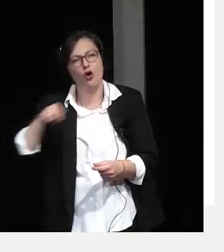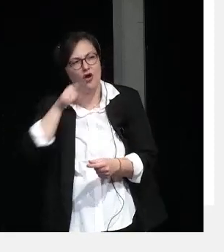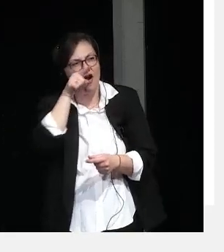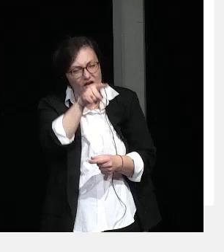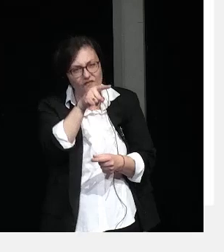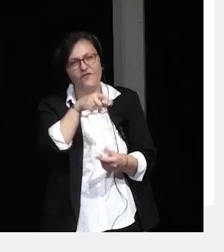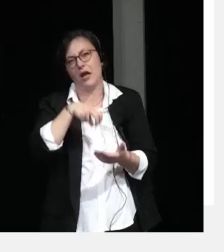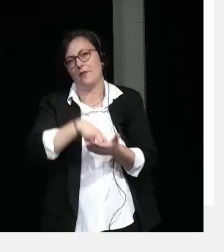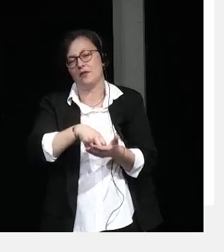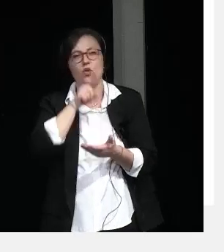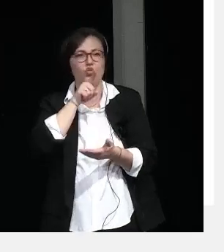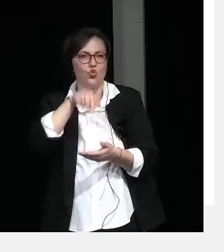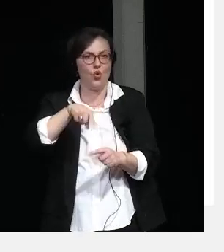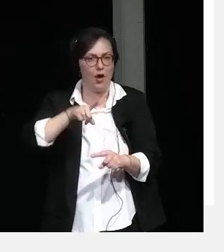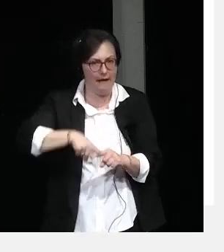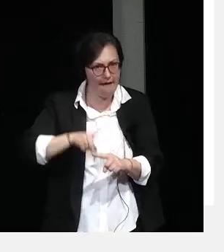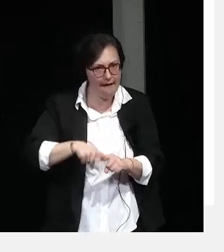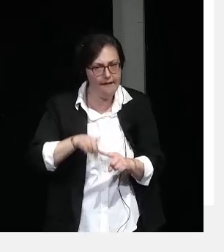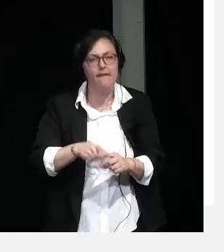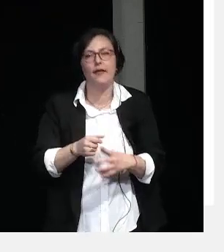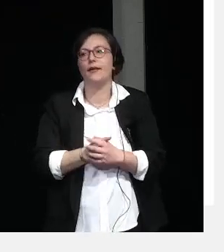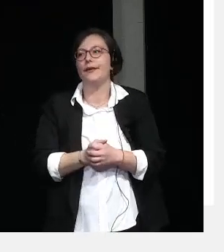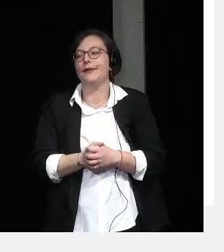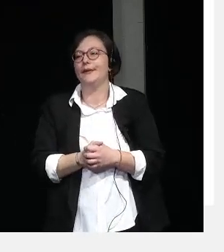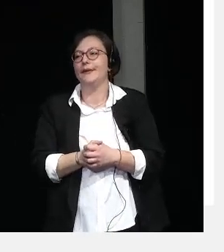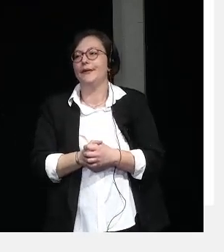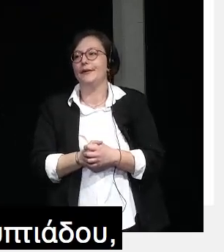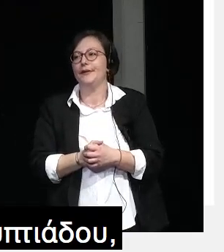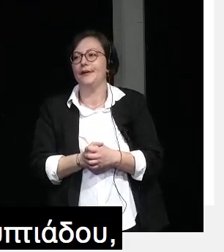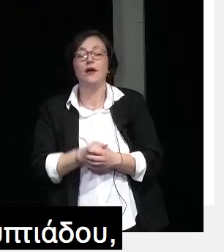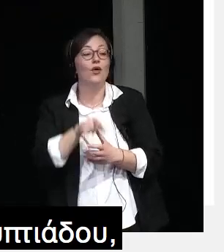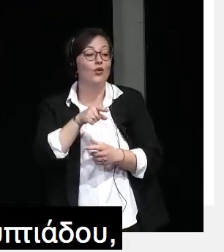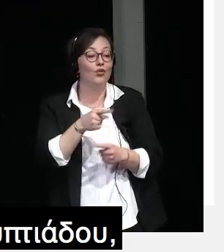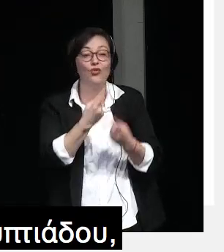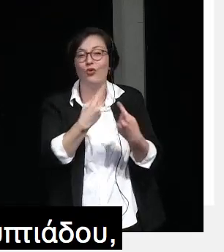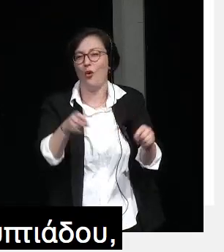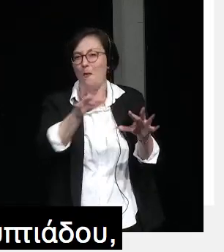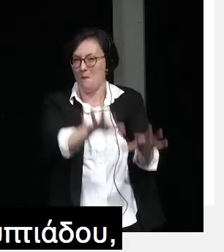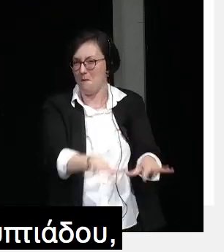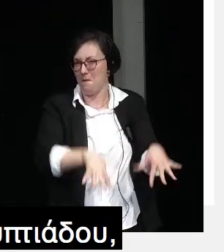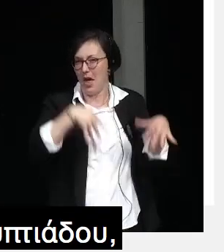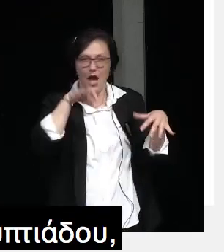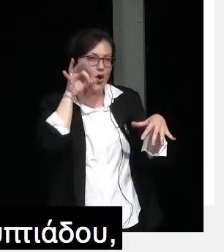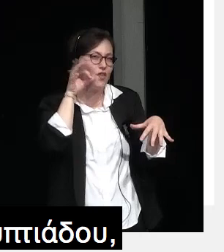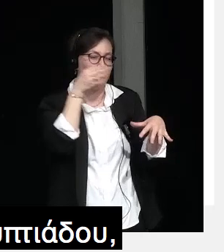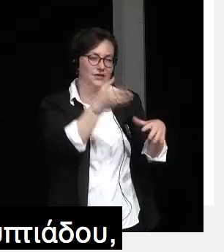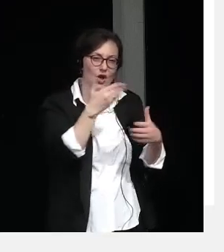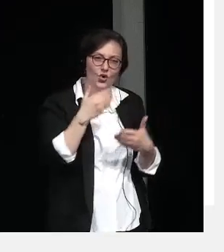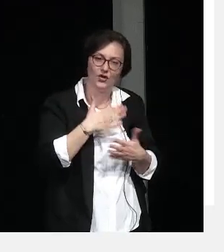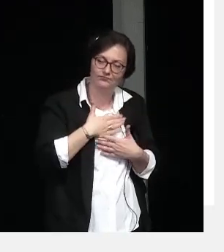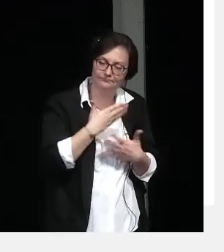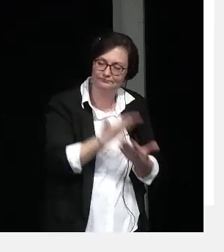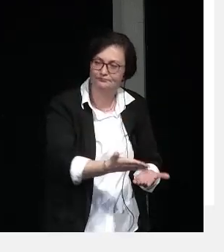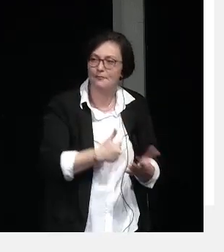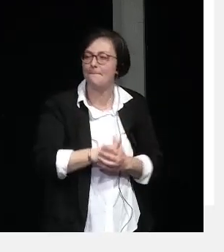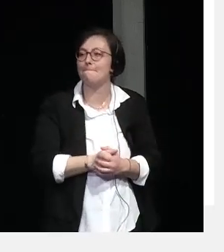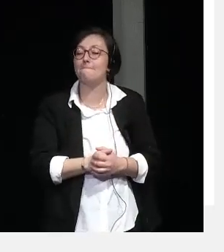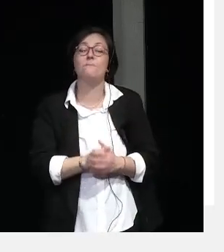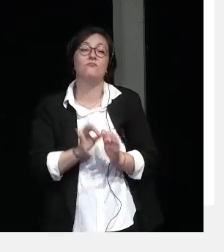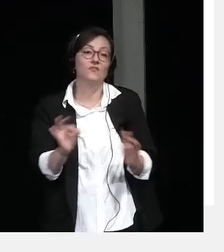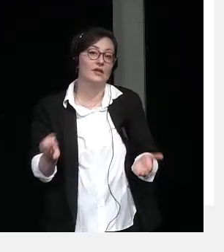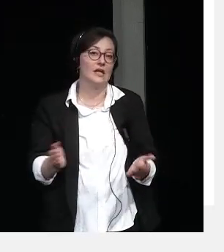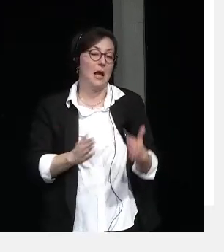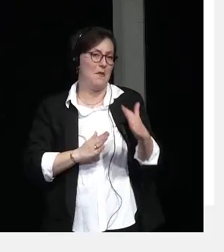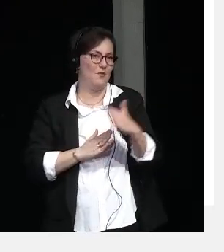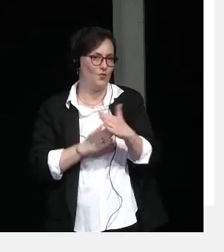the Thessaloniki Concert Hall. There's a lot of thank you here for the President, Eugenia Alexandropoulou Egyptiadou, Christos